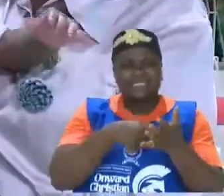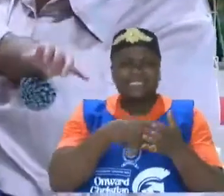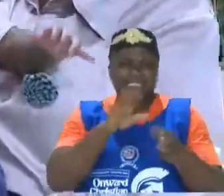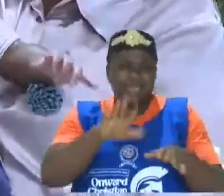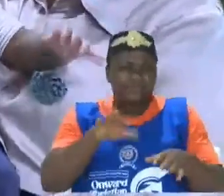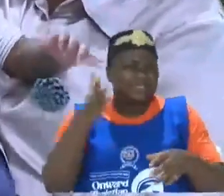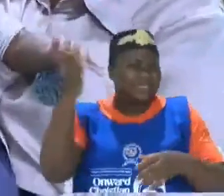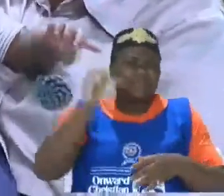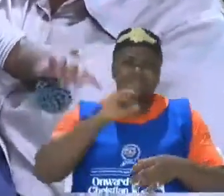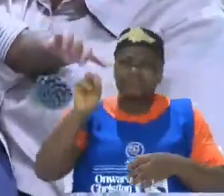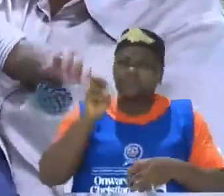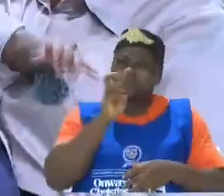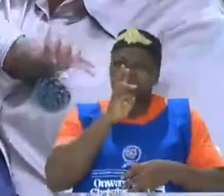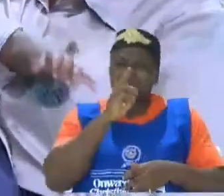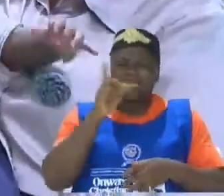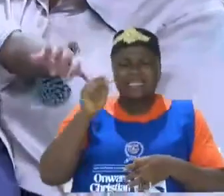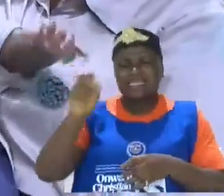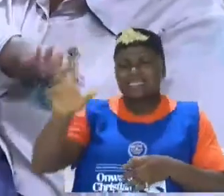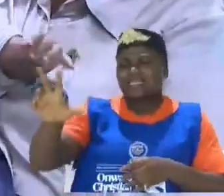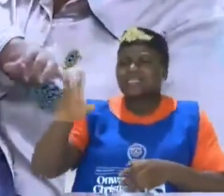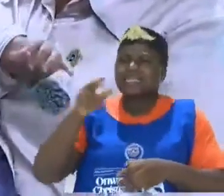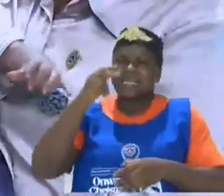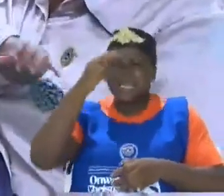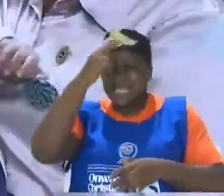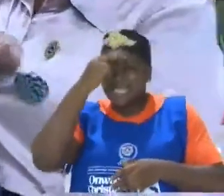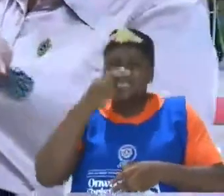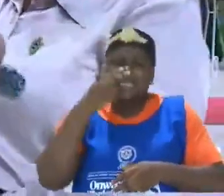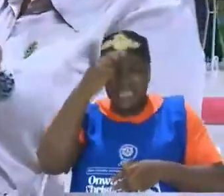But the three Hebrew men were inside